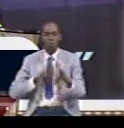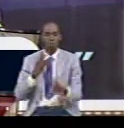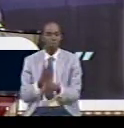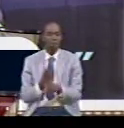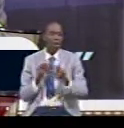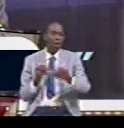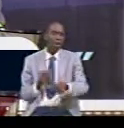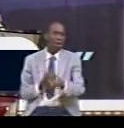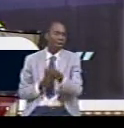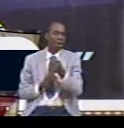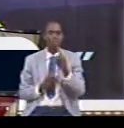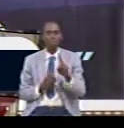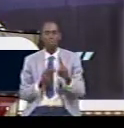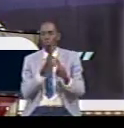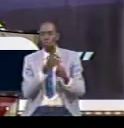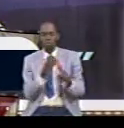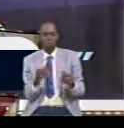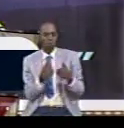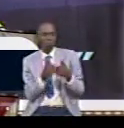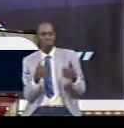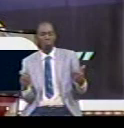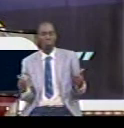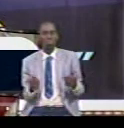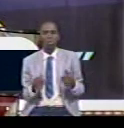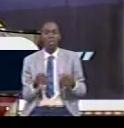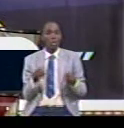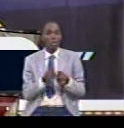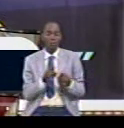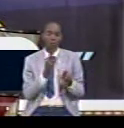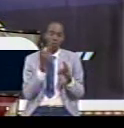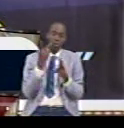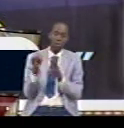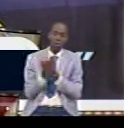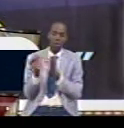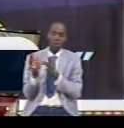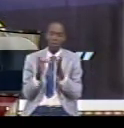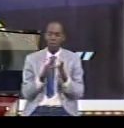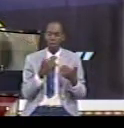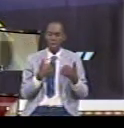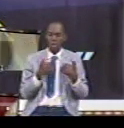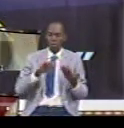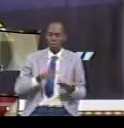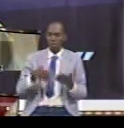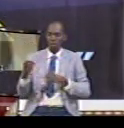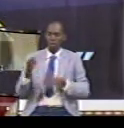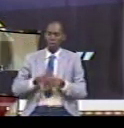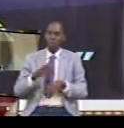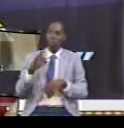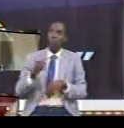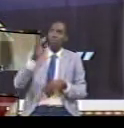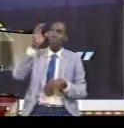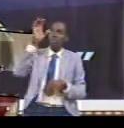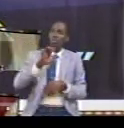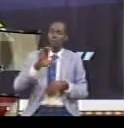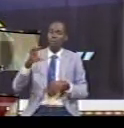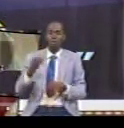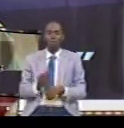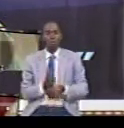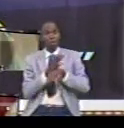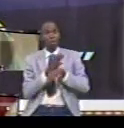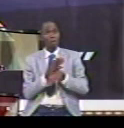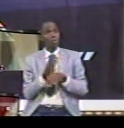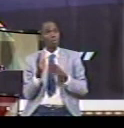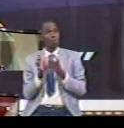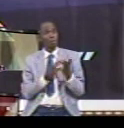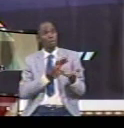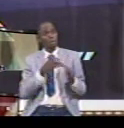Whosoever, there's no discrimination. As you see that Jesus Christ has died on the cross of Calvary, and say, he died for me. That's